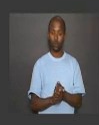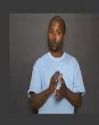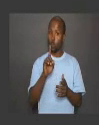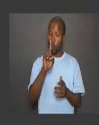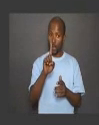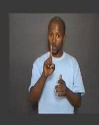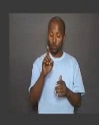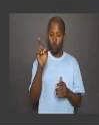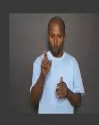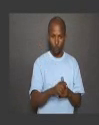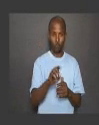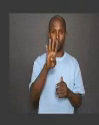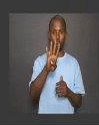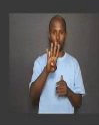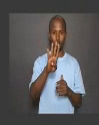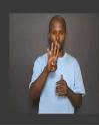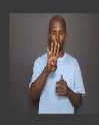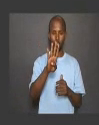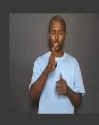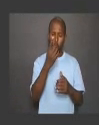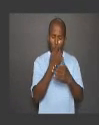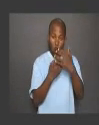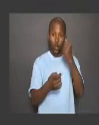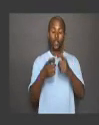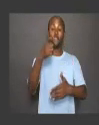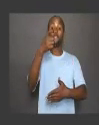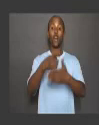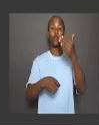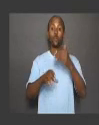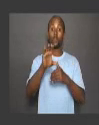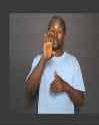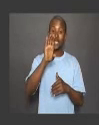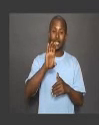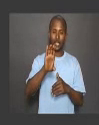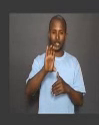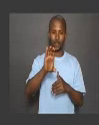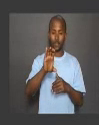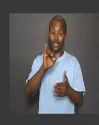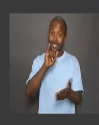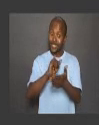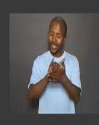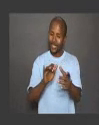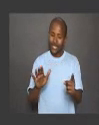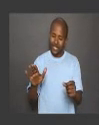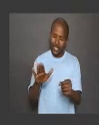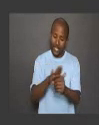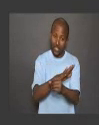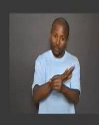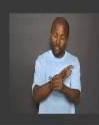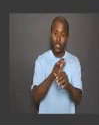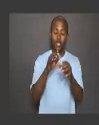4. 1 over 4 is the only value of c